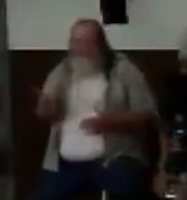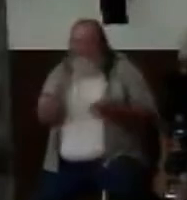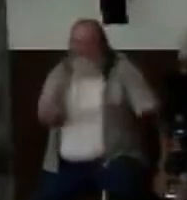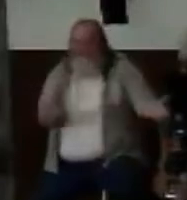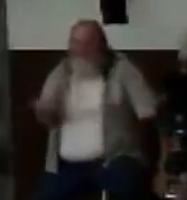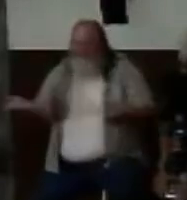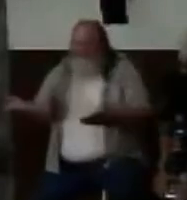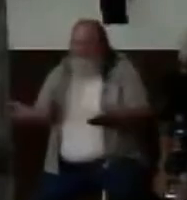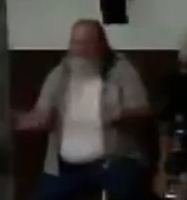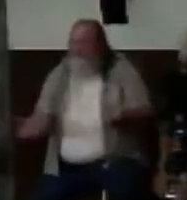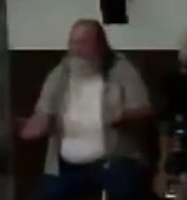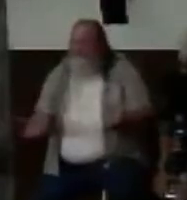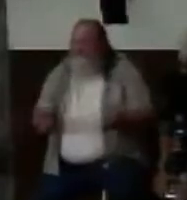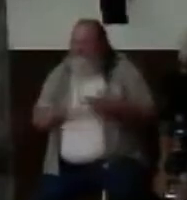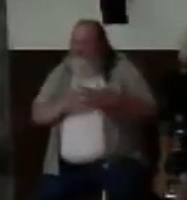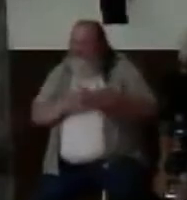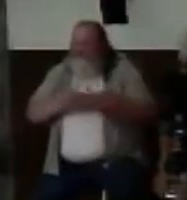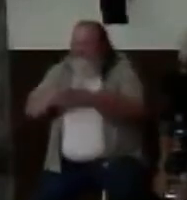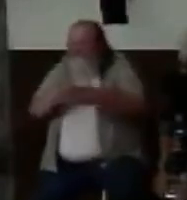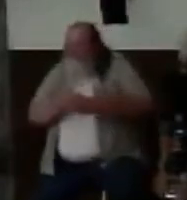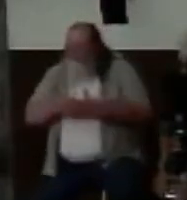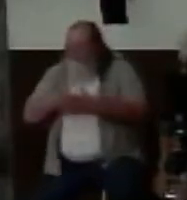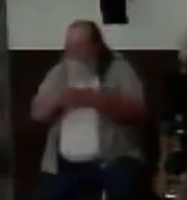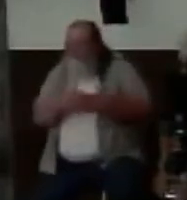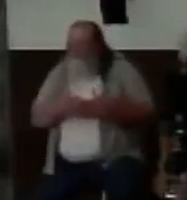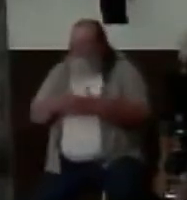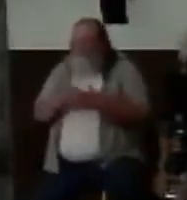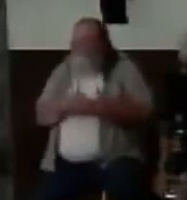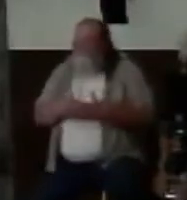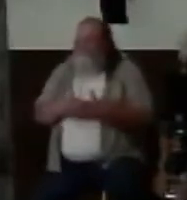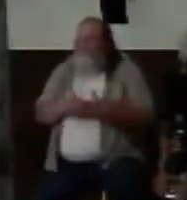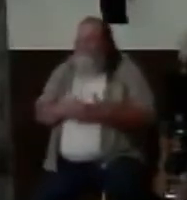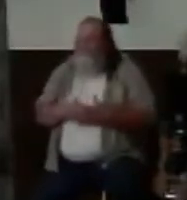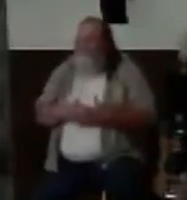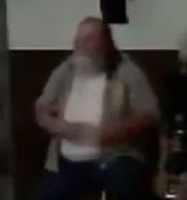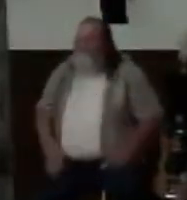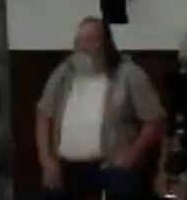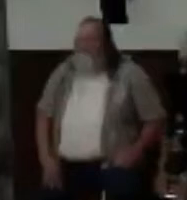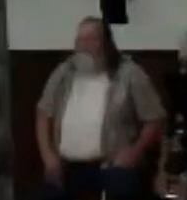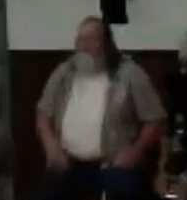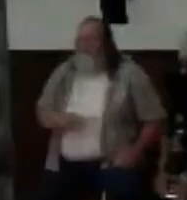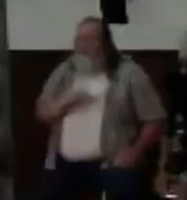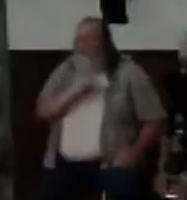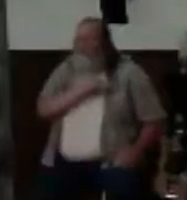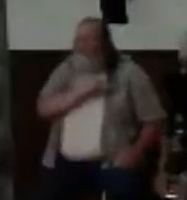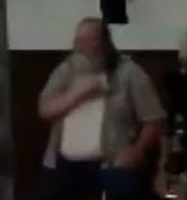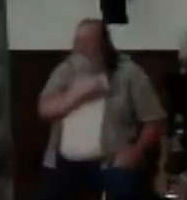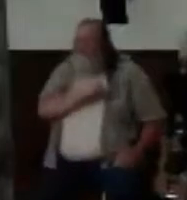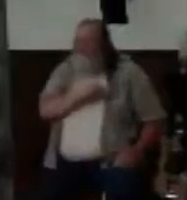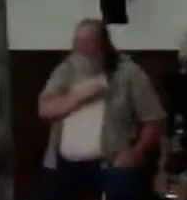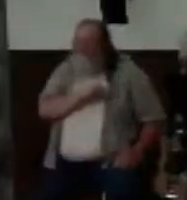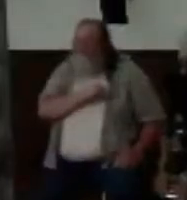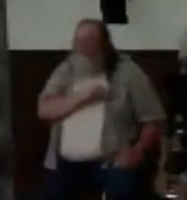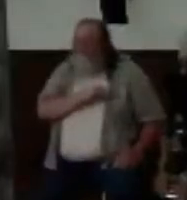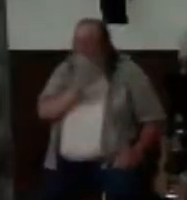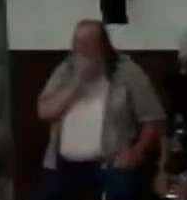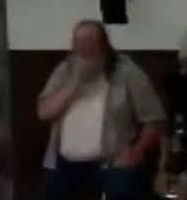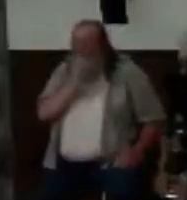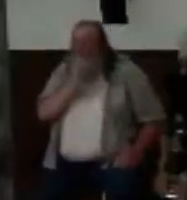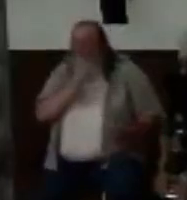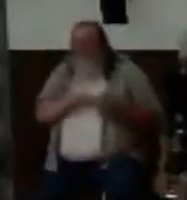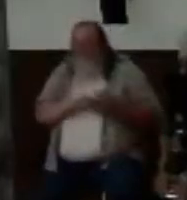knowing what they were getting themselves into. The missionaries that first started freedom of